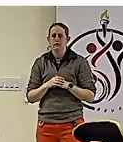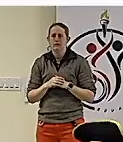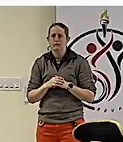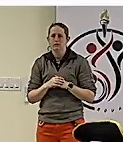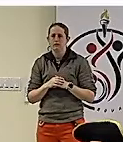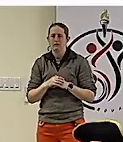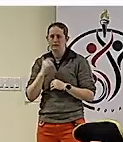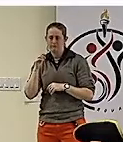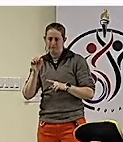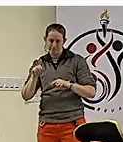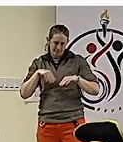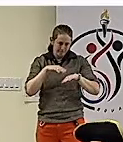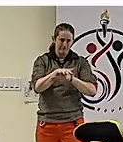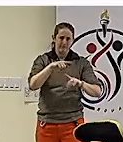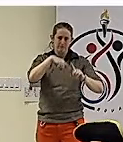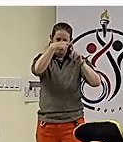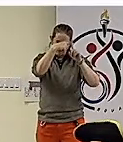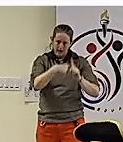positive change making.